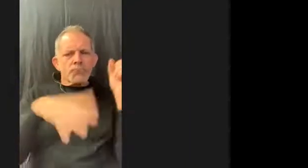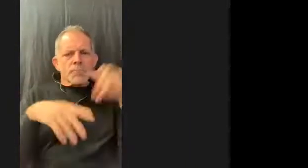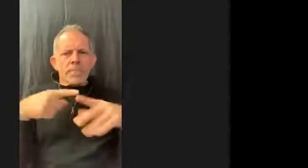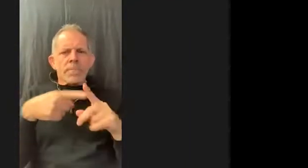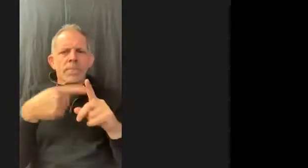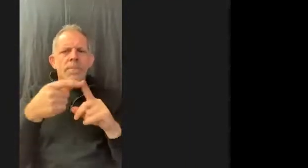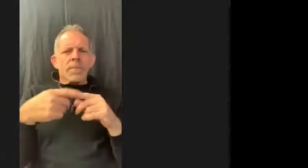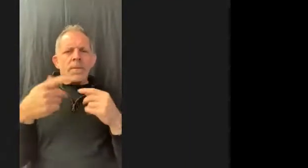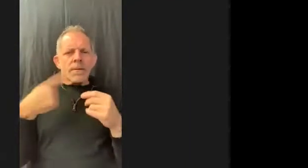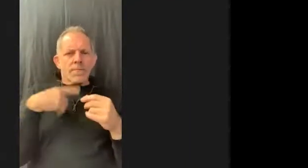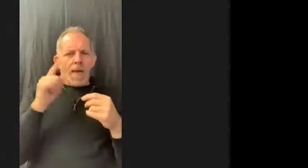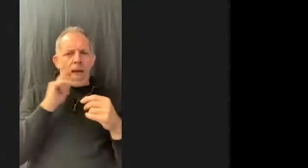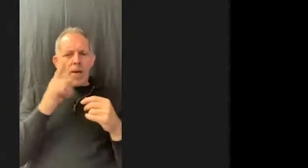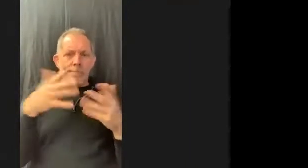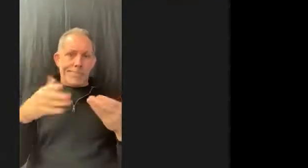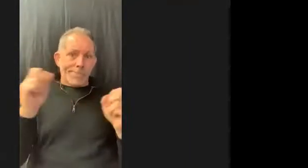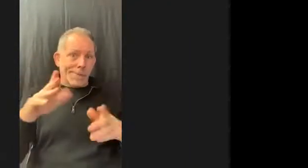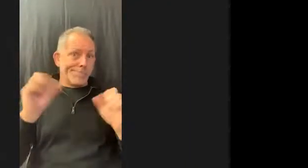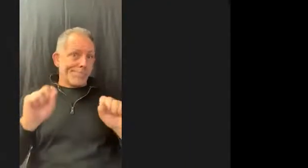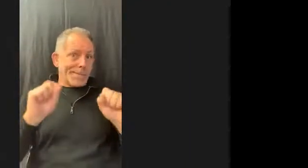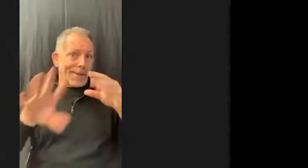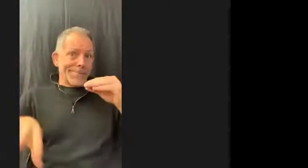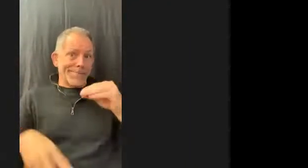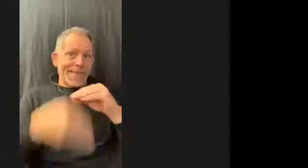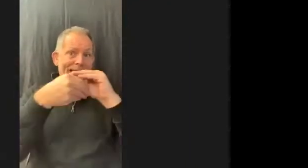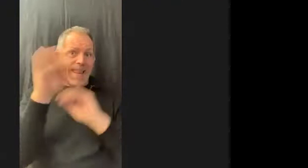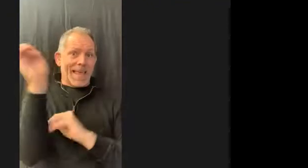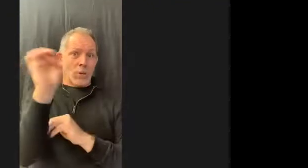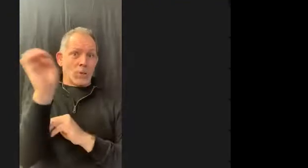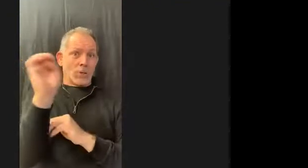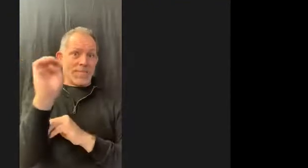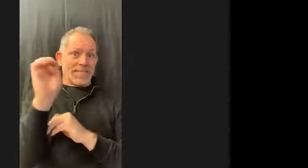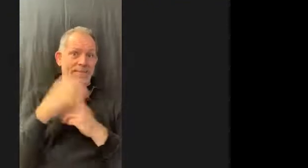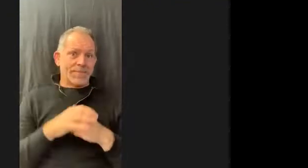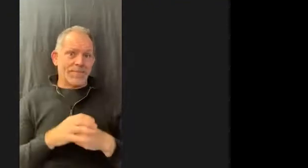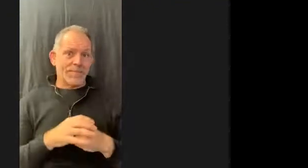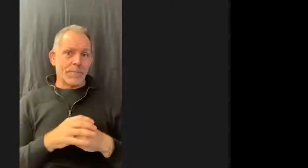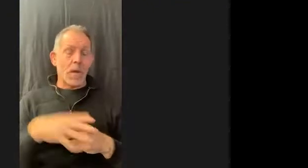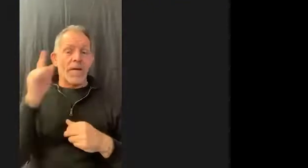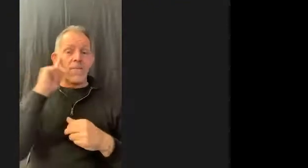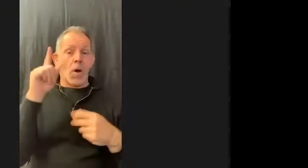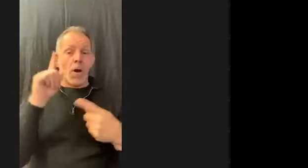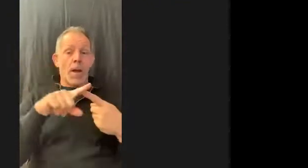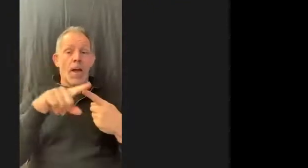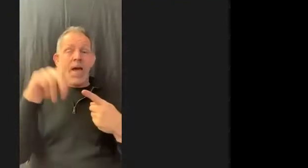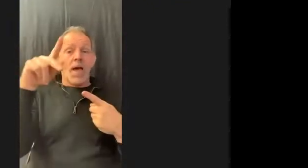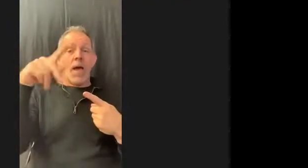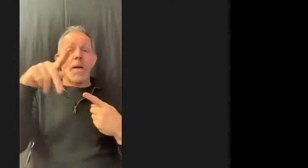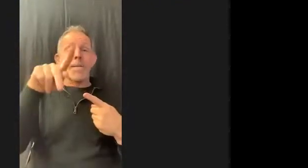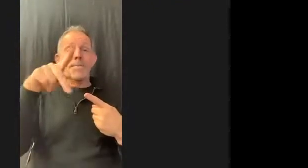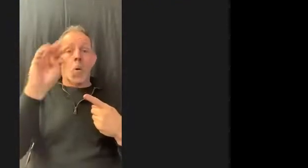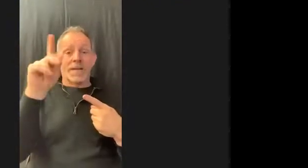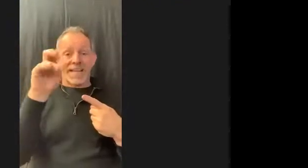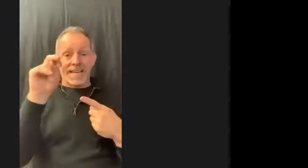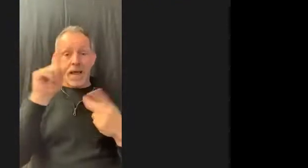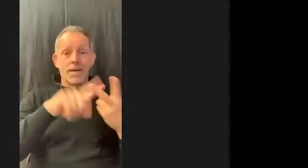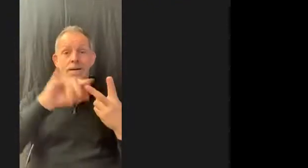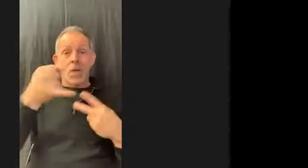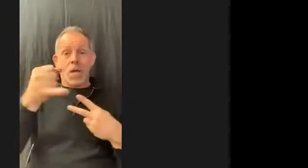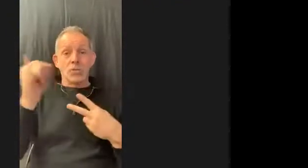of Moderna and Johnson & Johnson boosters as requested by their manufacturers.